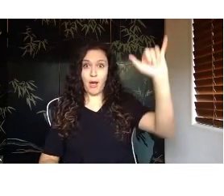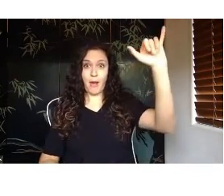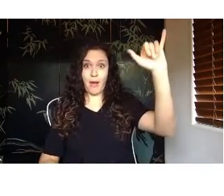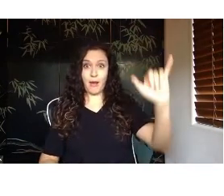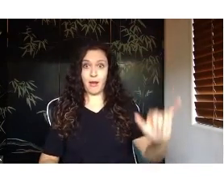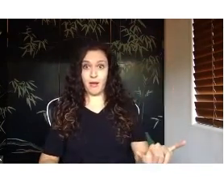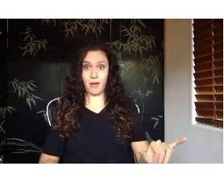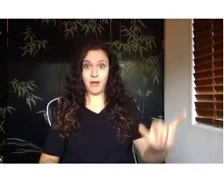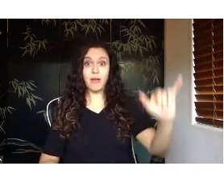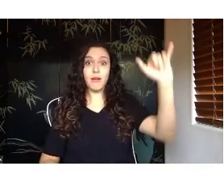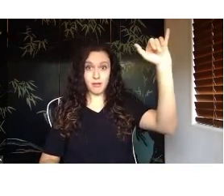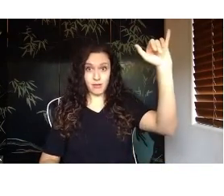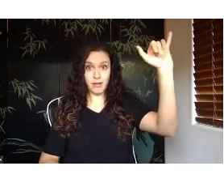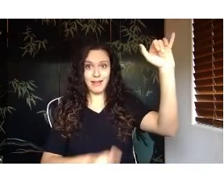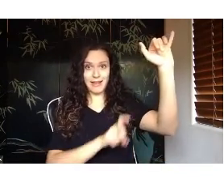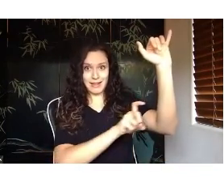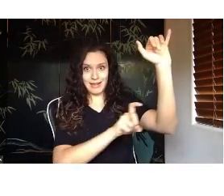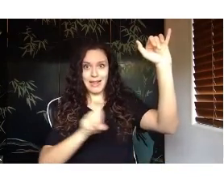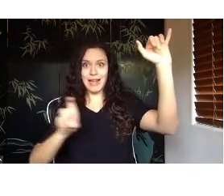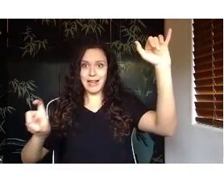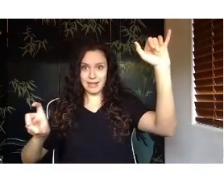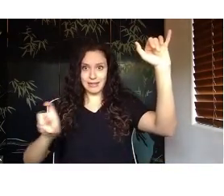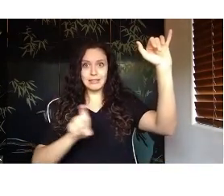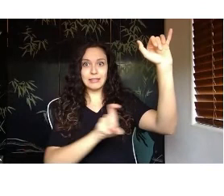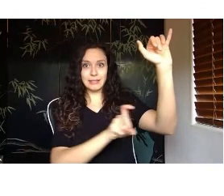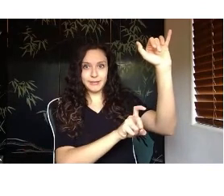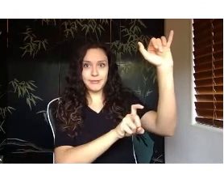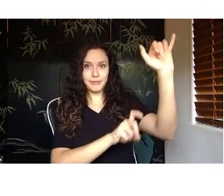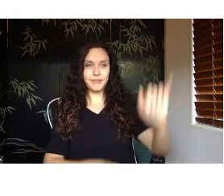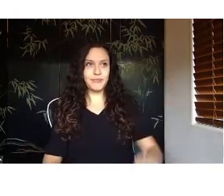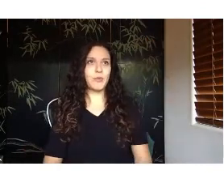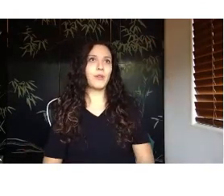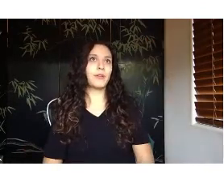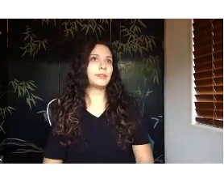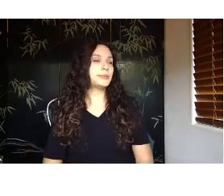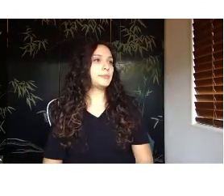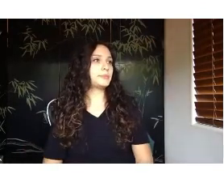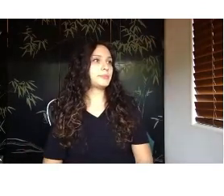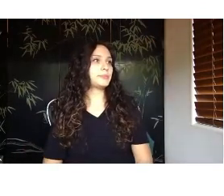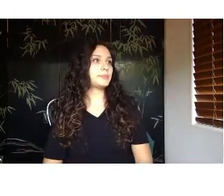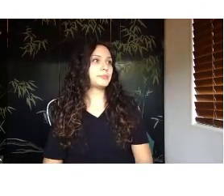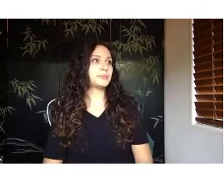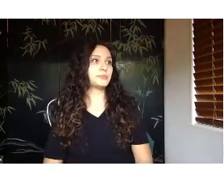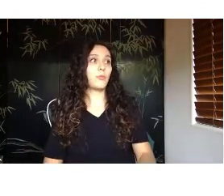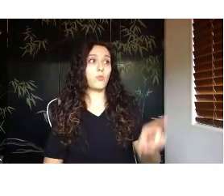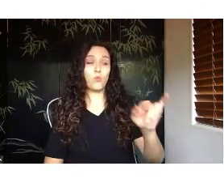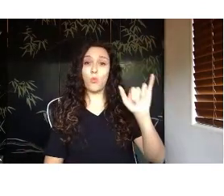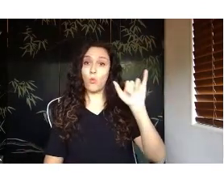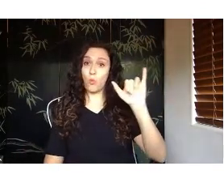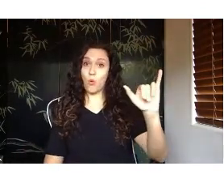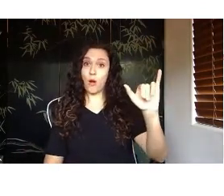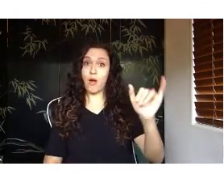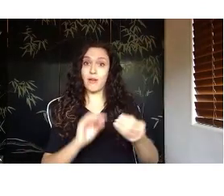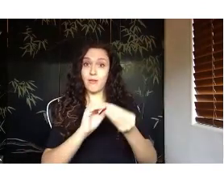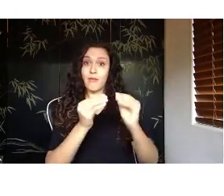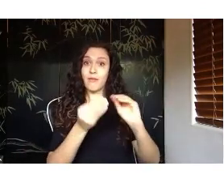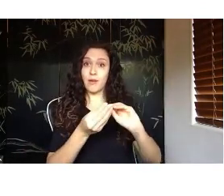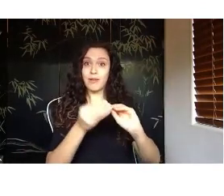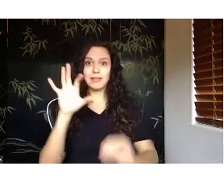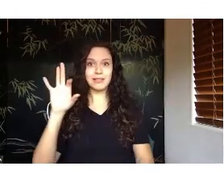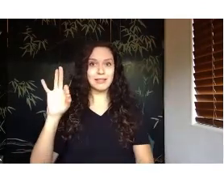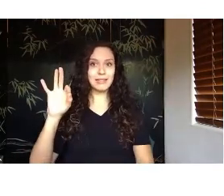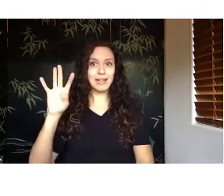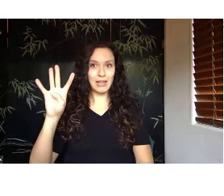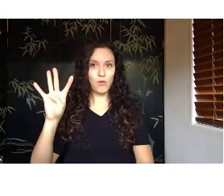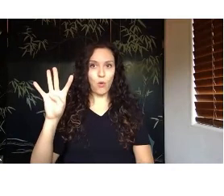and down is the y. Side to side is the x. Okay, so then my y value for